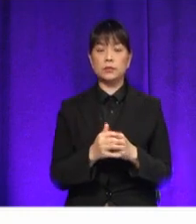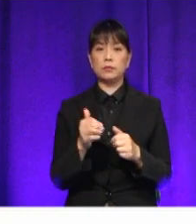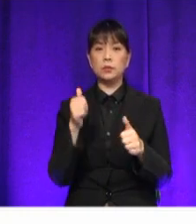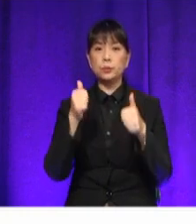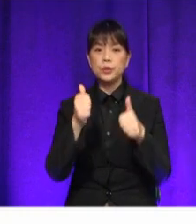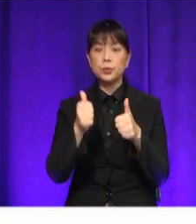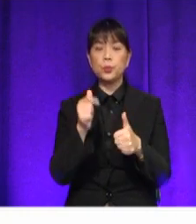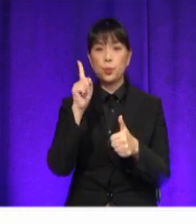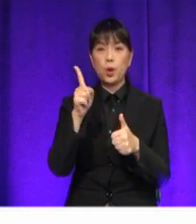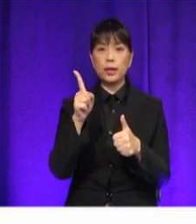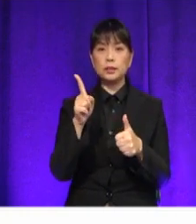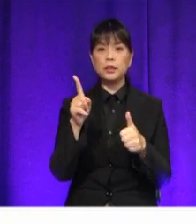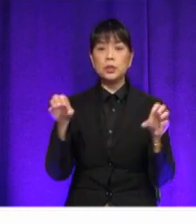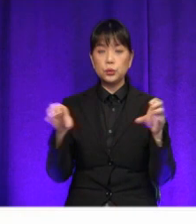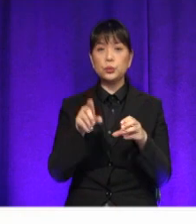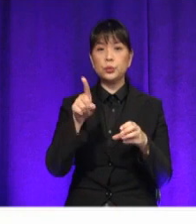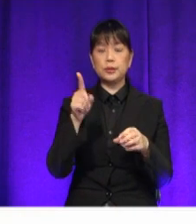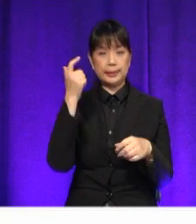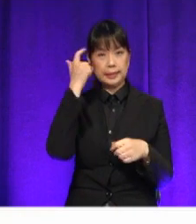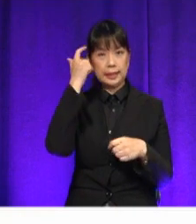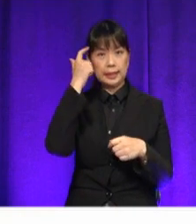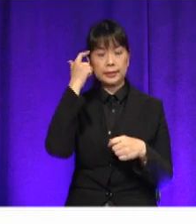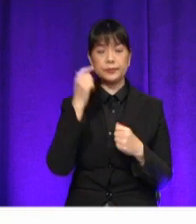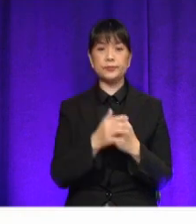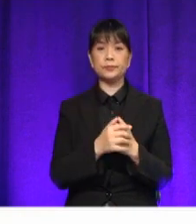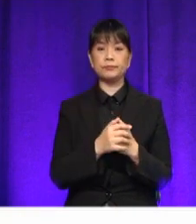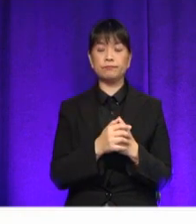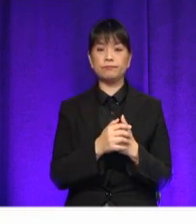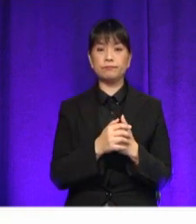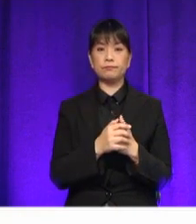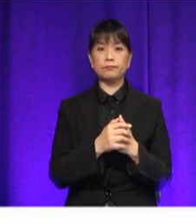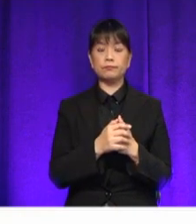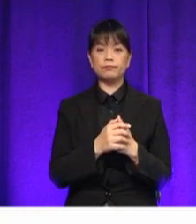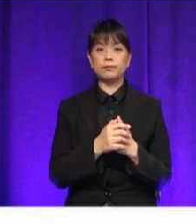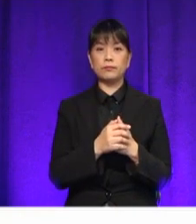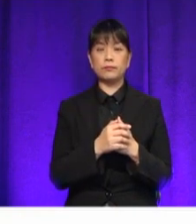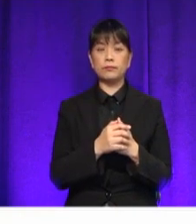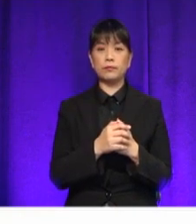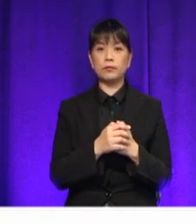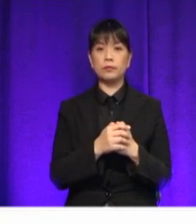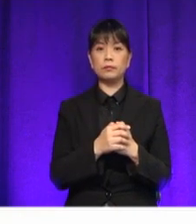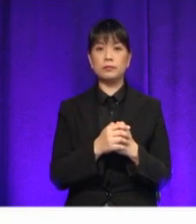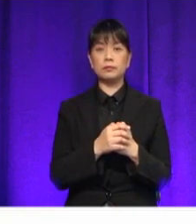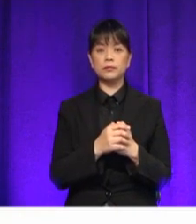think, which emoji would best reflect? What do you guys think?